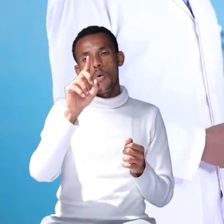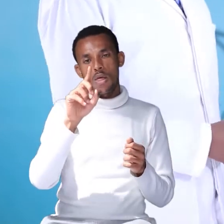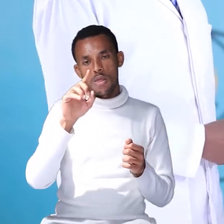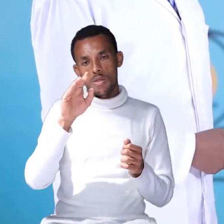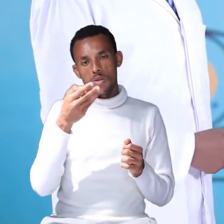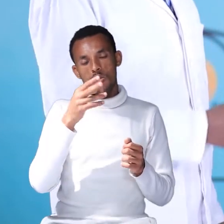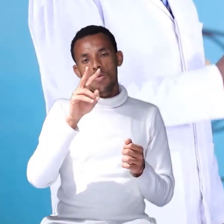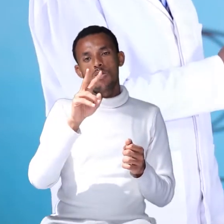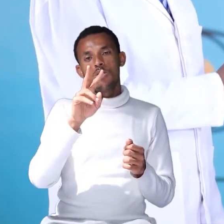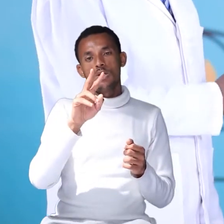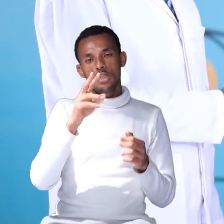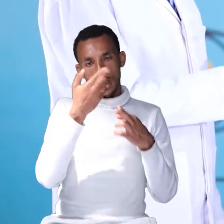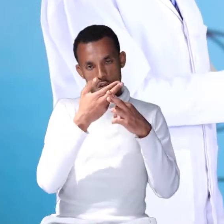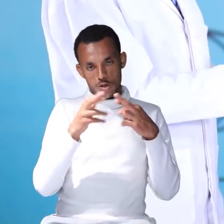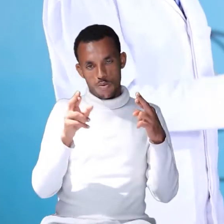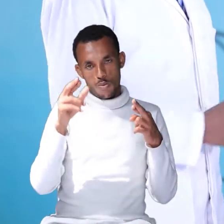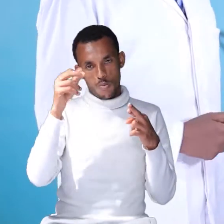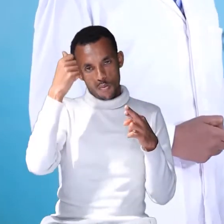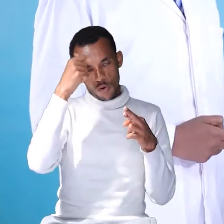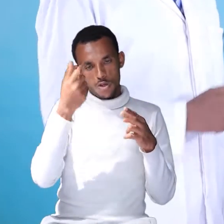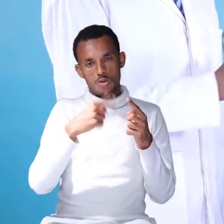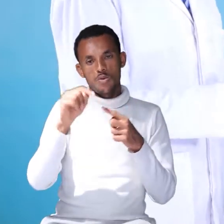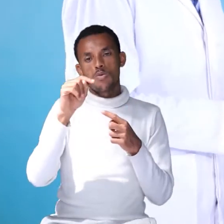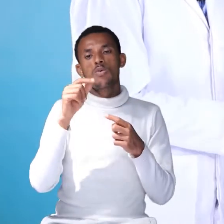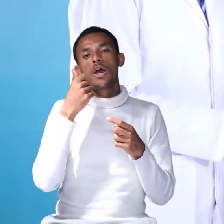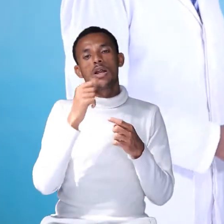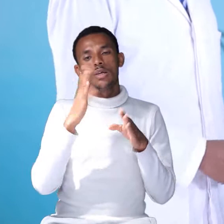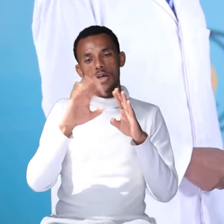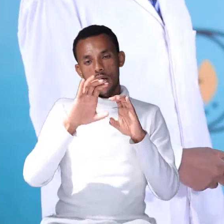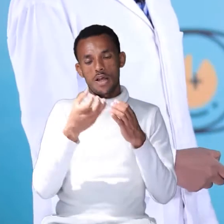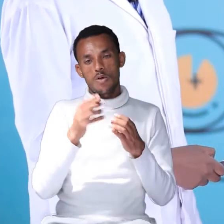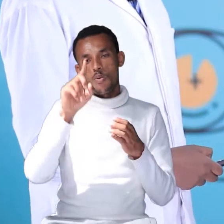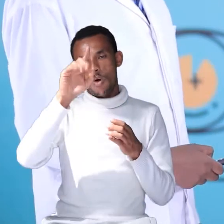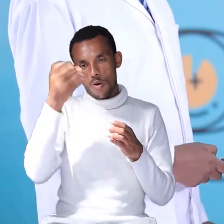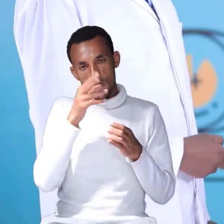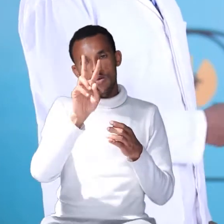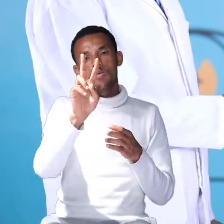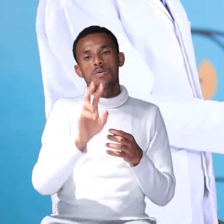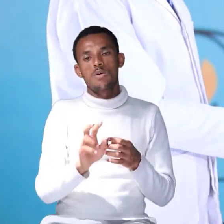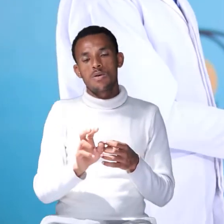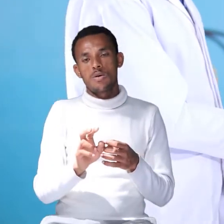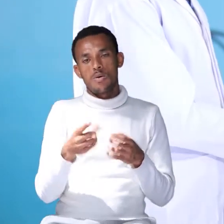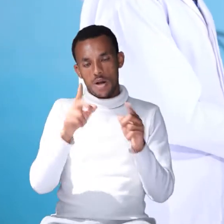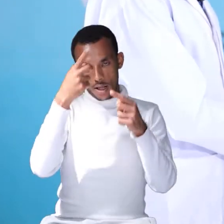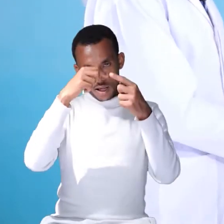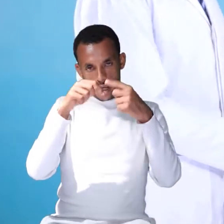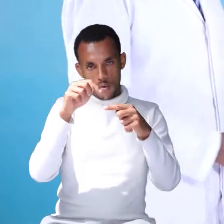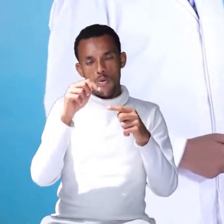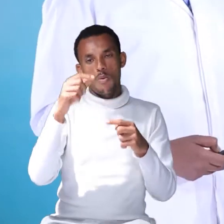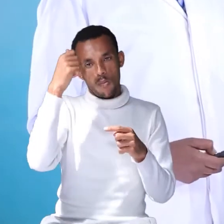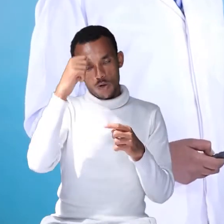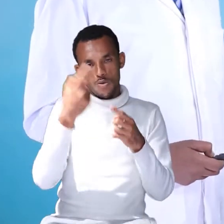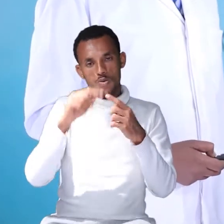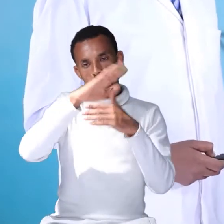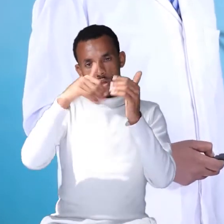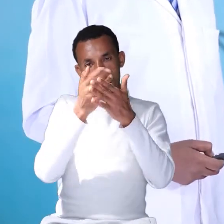to part we call that. So the ratio of boys to girls in that class it will be 1 to 2. When are coming to boys to total